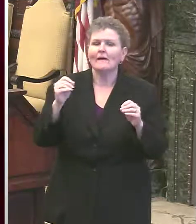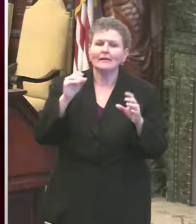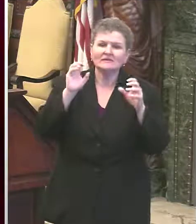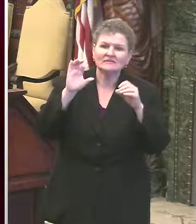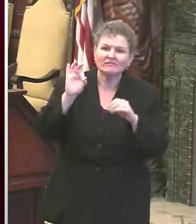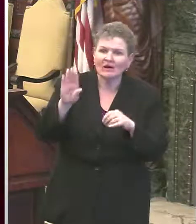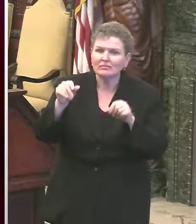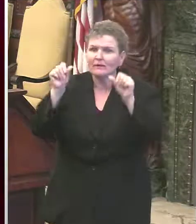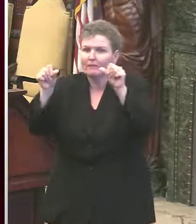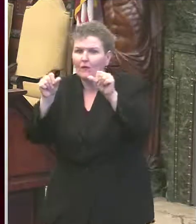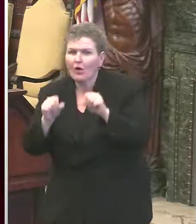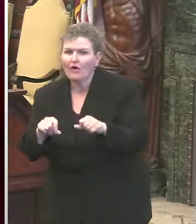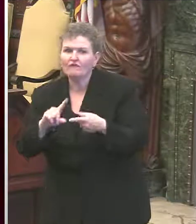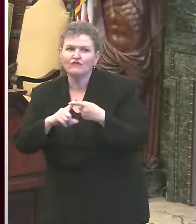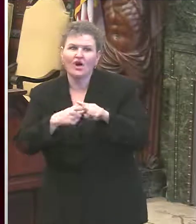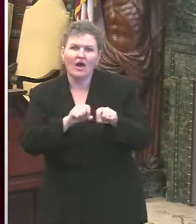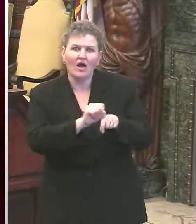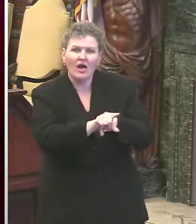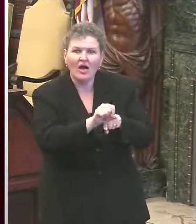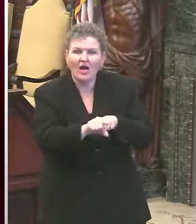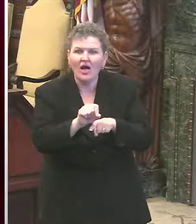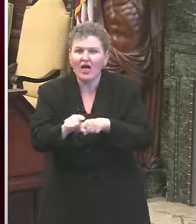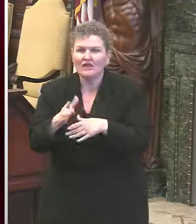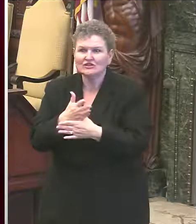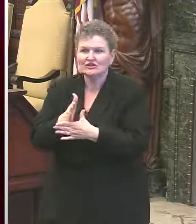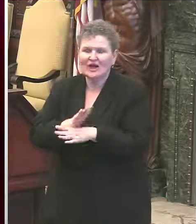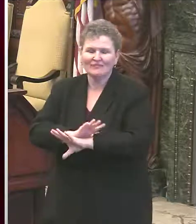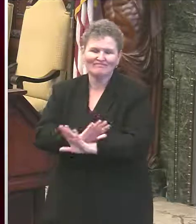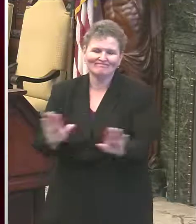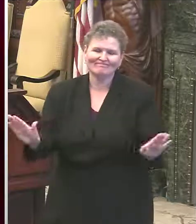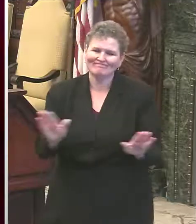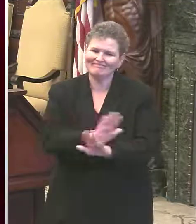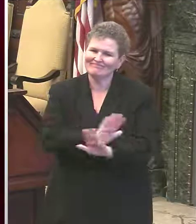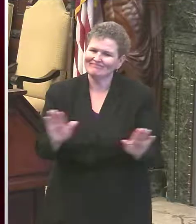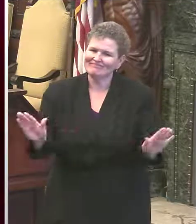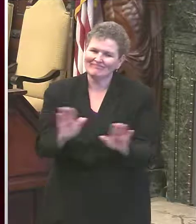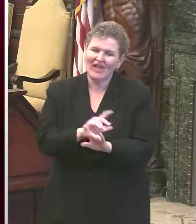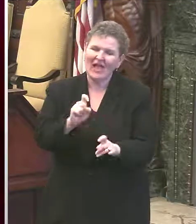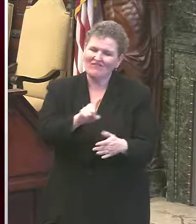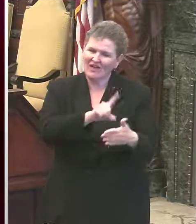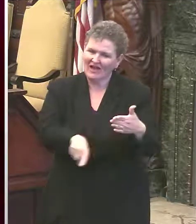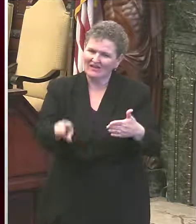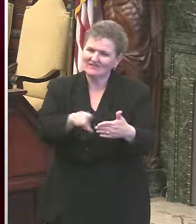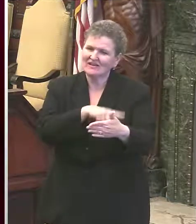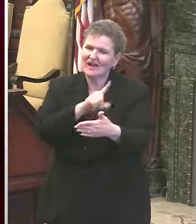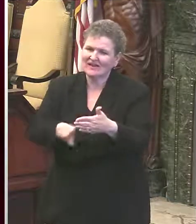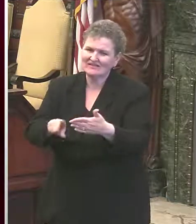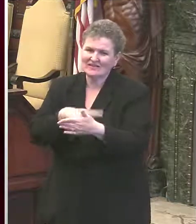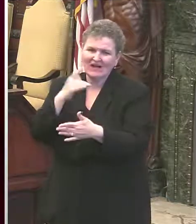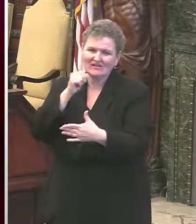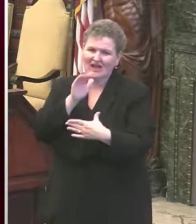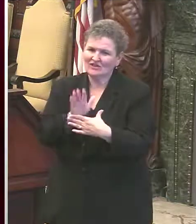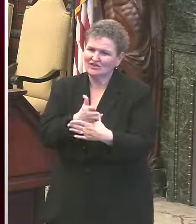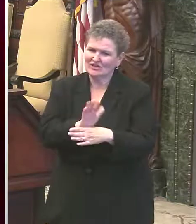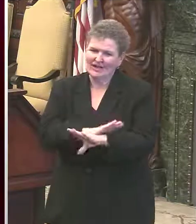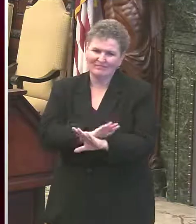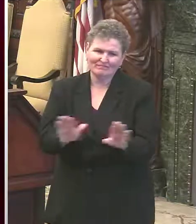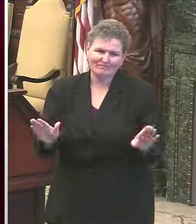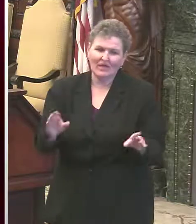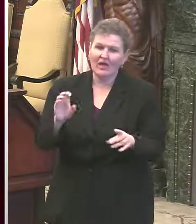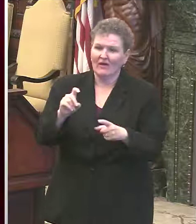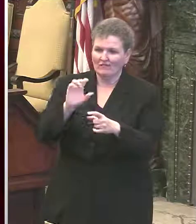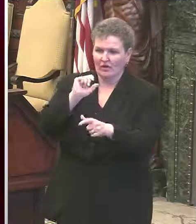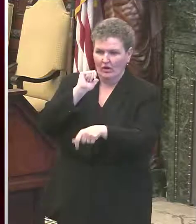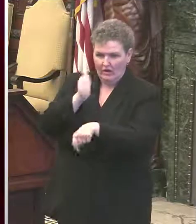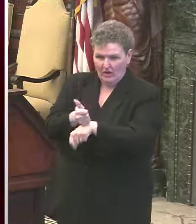another social media post. Now we have canceled and are canceling all unauthorized appointments. And we're sending emails to